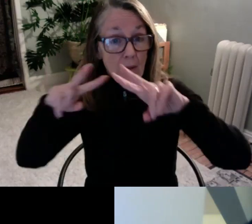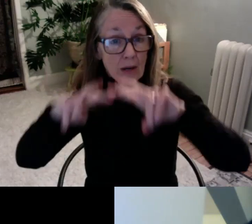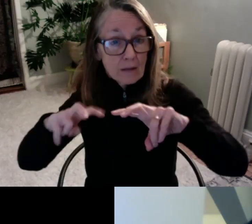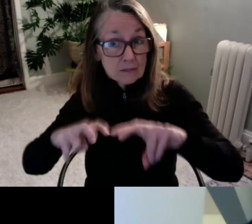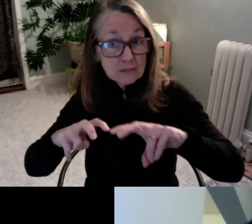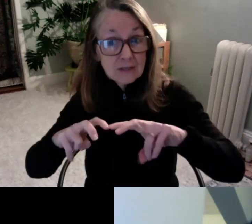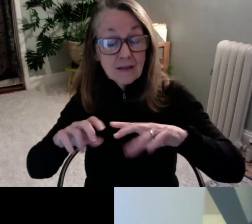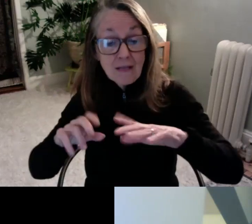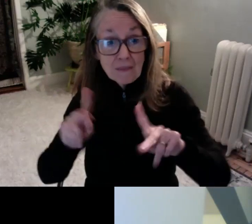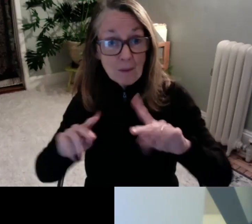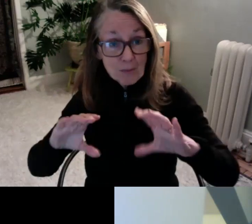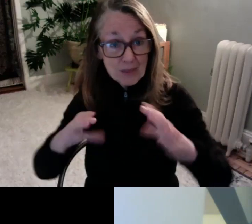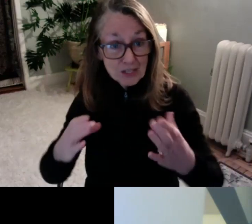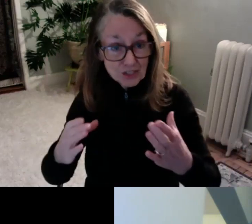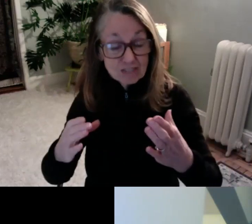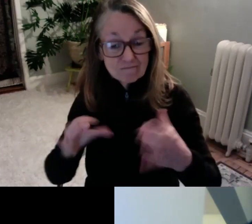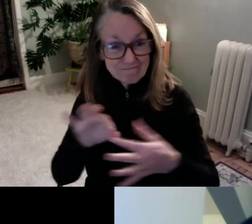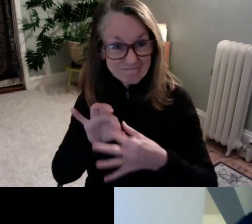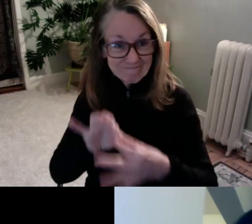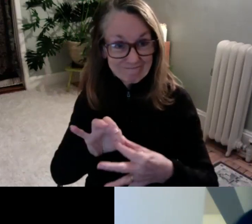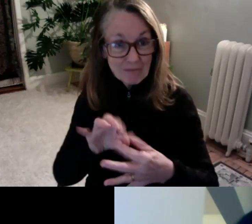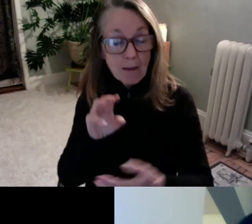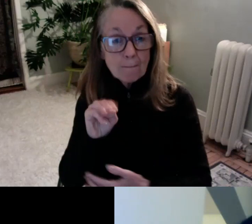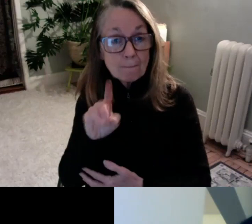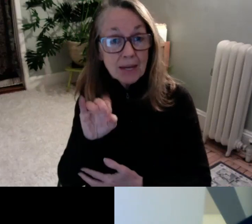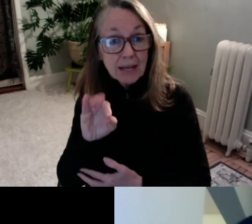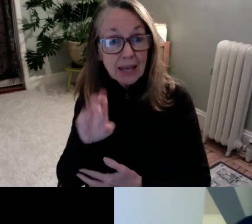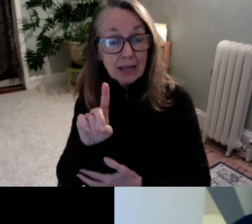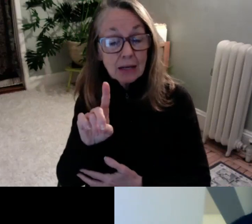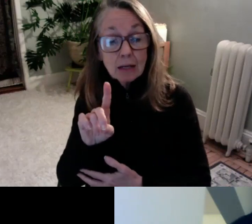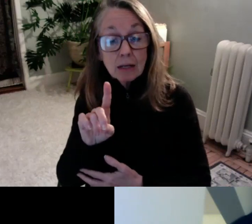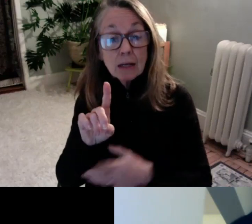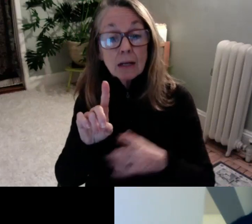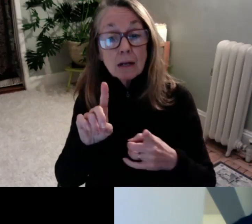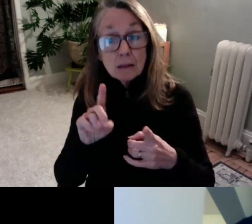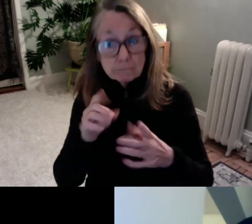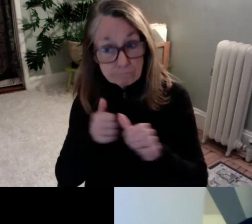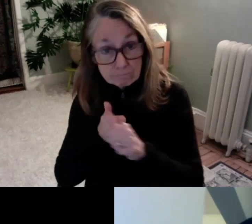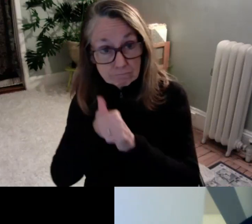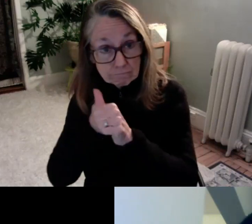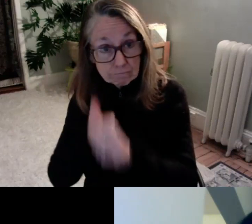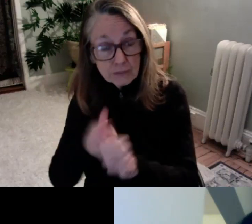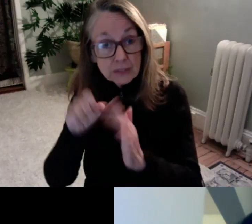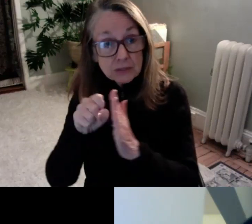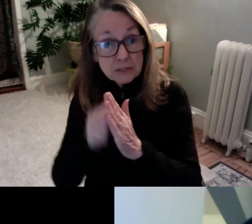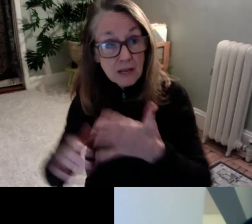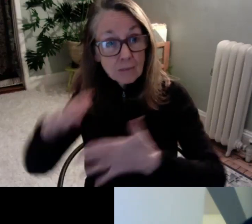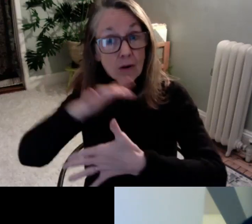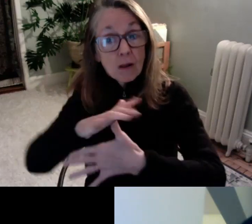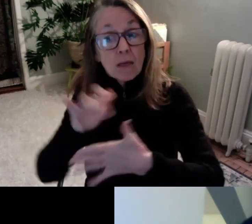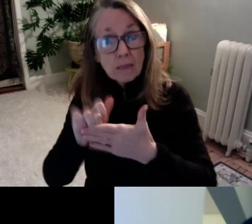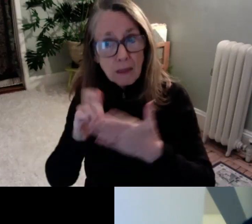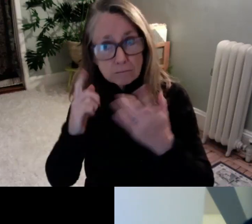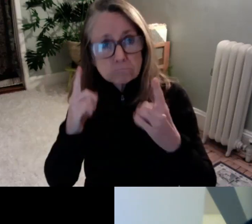population is going to be Medicaid. In alignment with kind of state priorities, I think that has really resonated because the